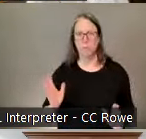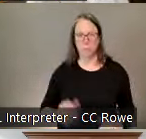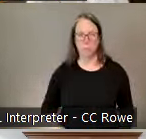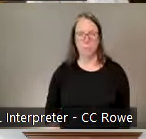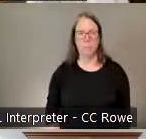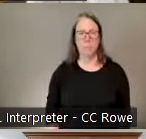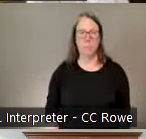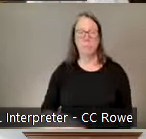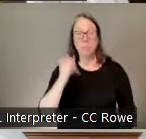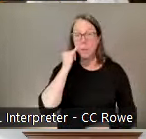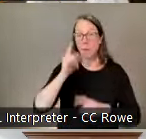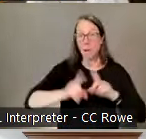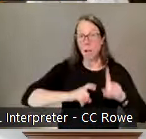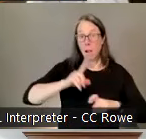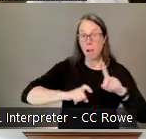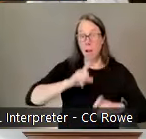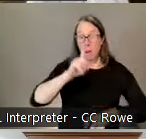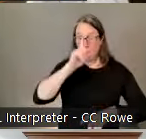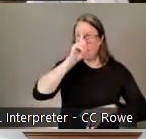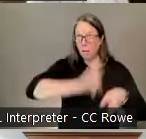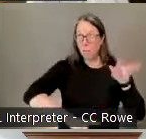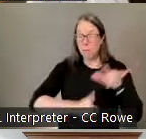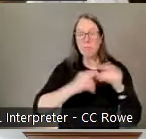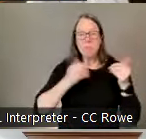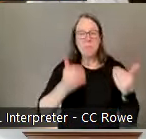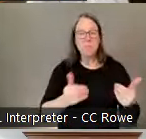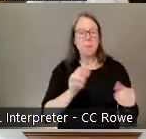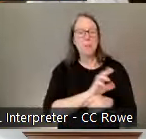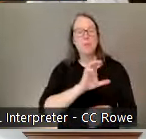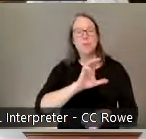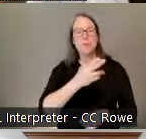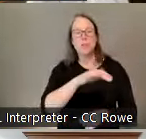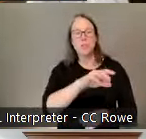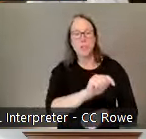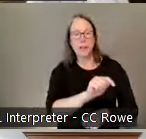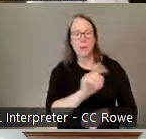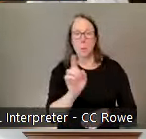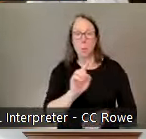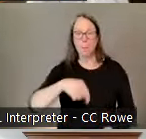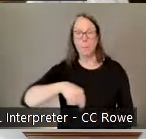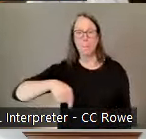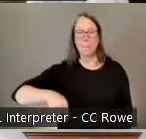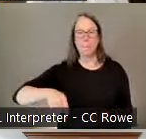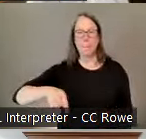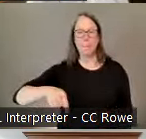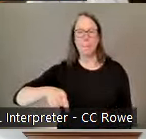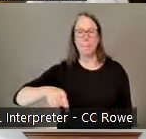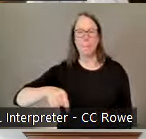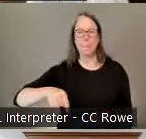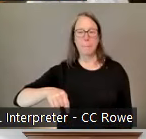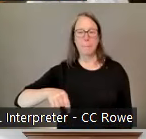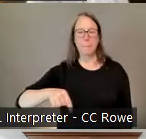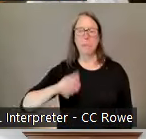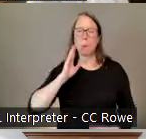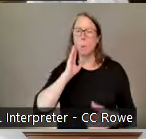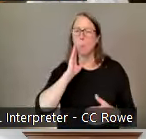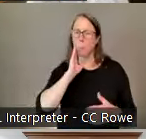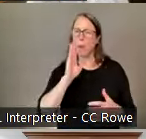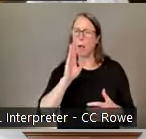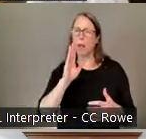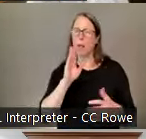If you have any questions for our guest speaker, you may use the chat feature, which is located at the bottom of your screen. We'll have time for them in the end.